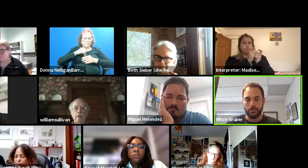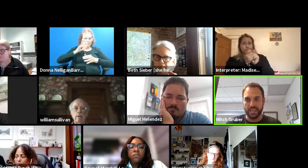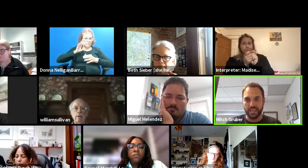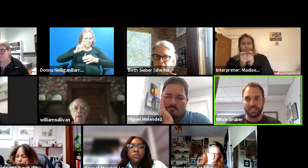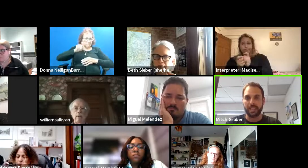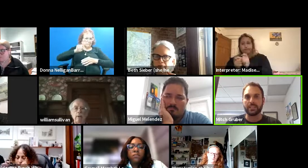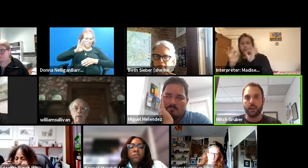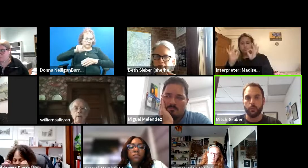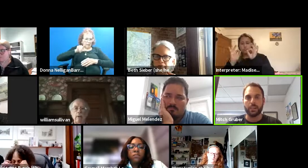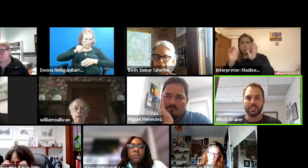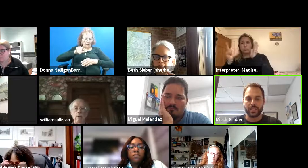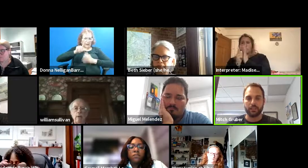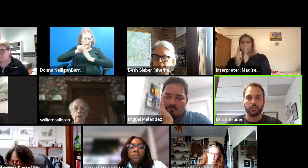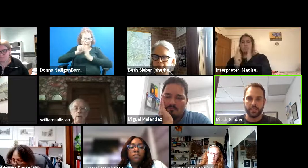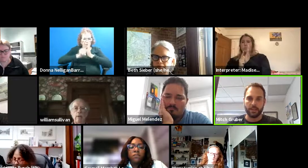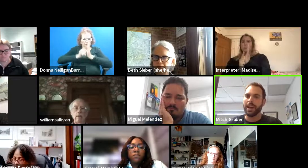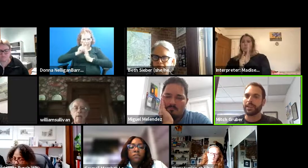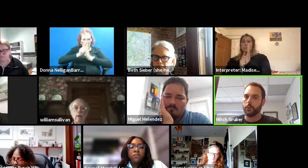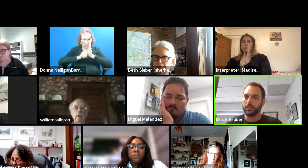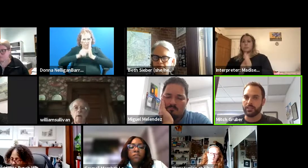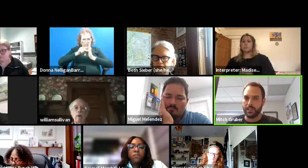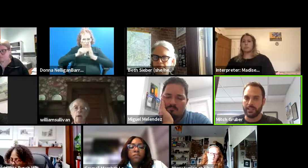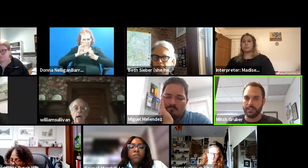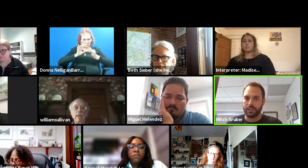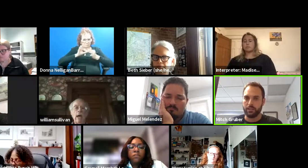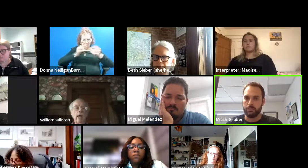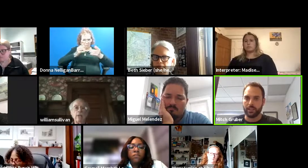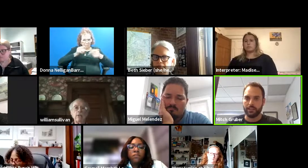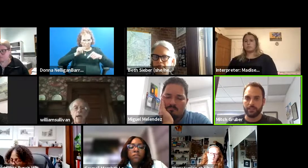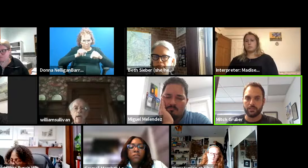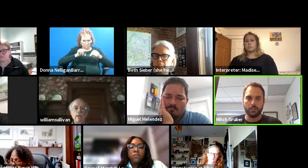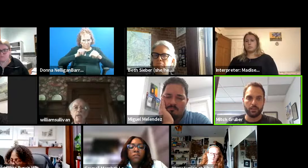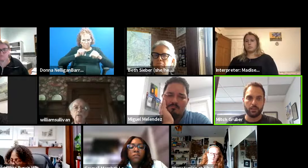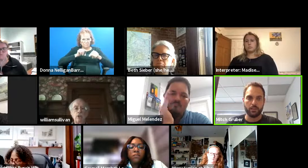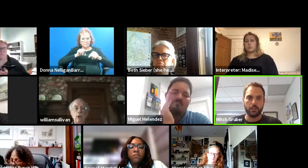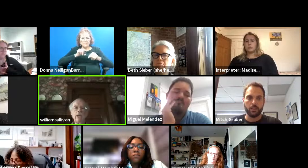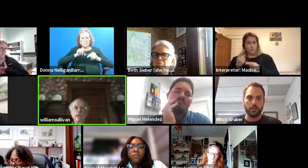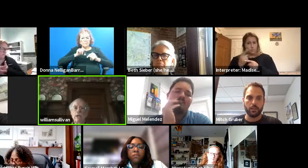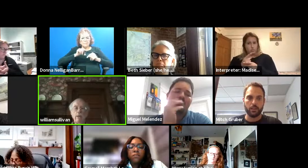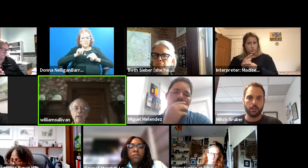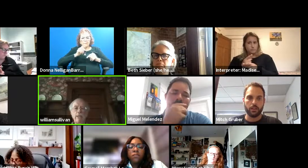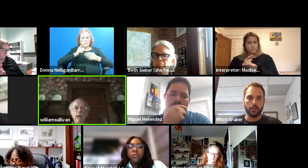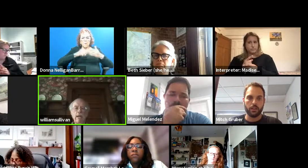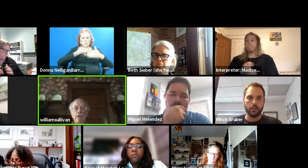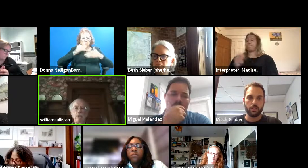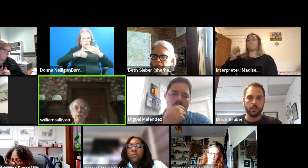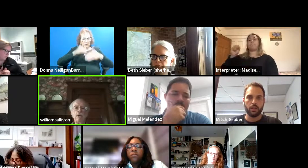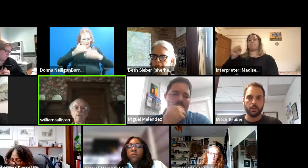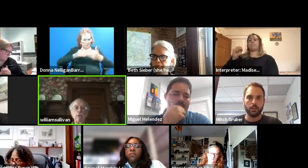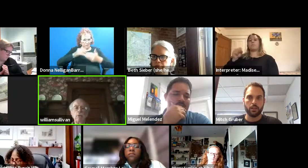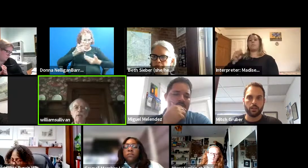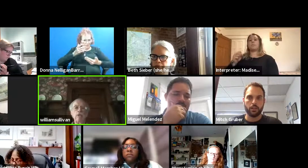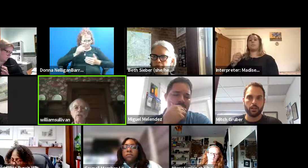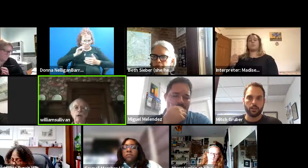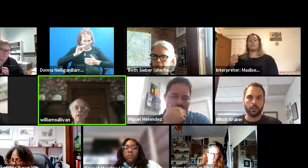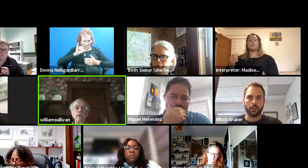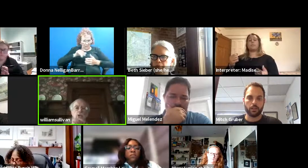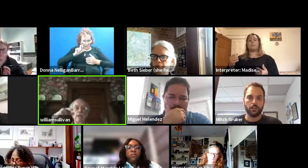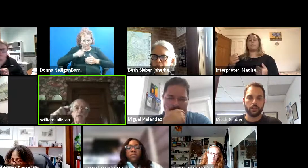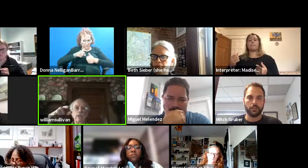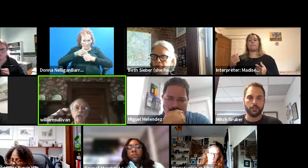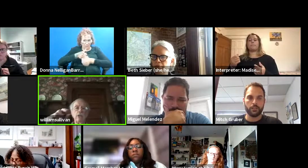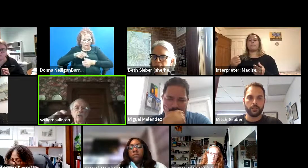the extent of what is legal and send it back to us. Is that the process? Sure, I can tell you at the time. If you